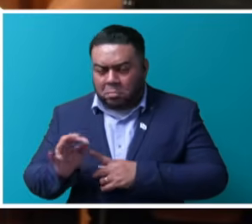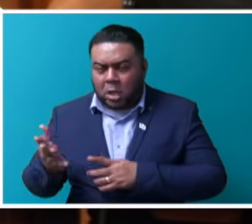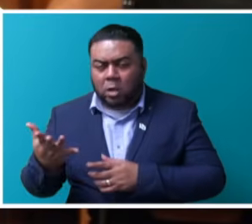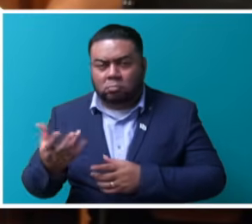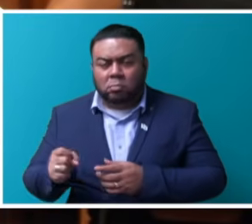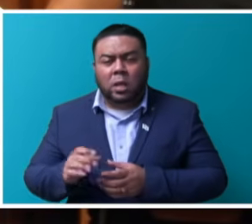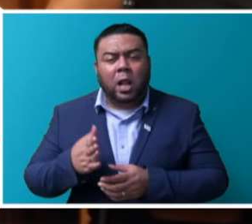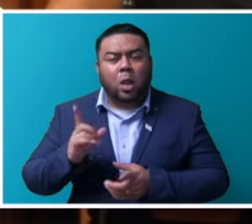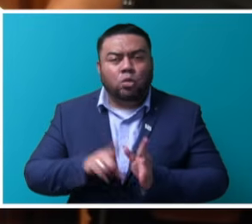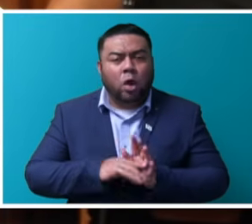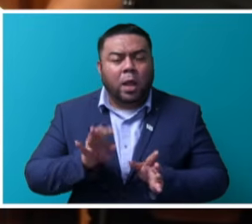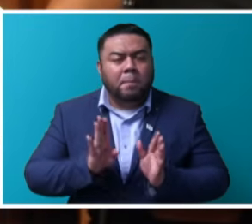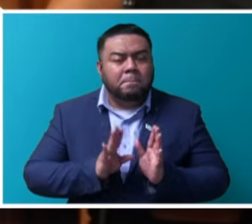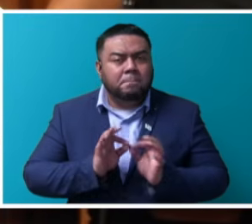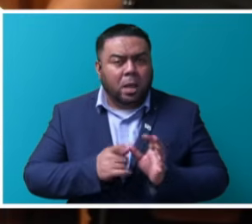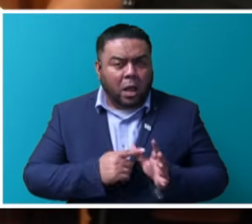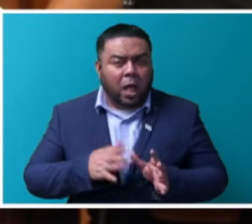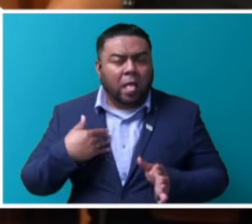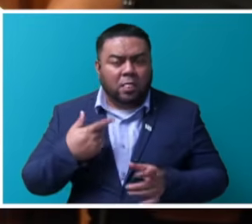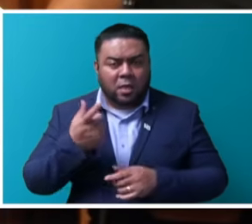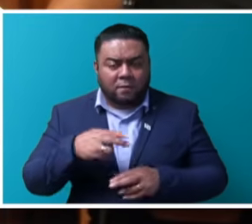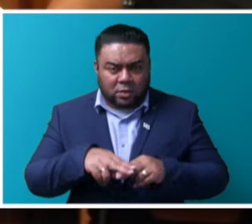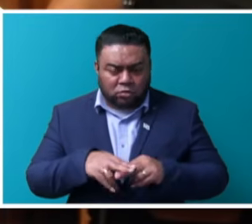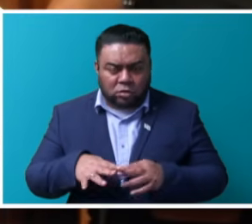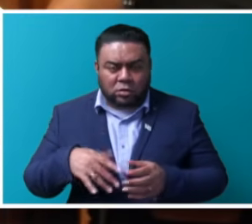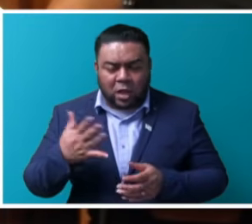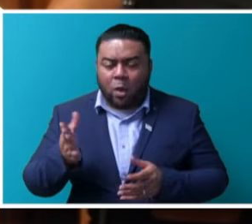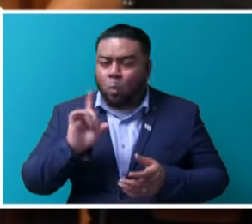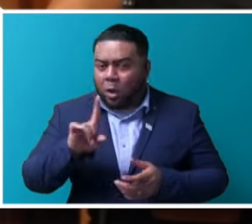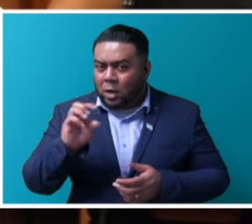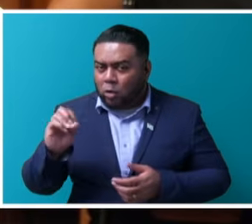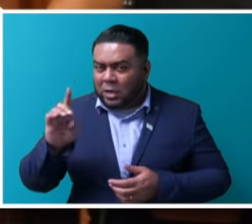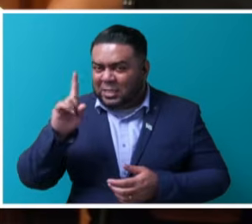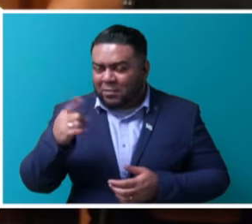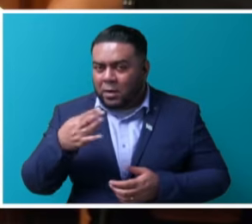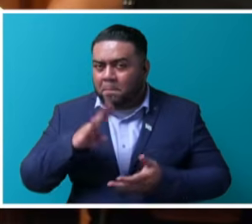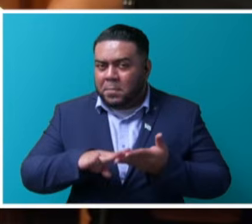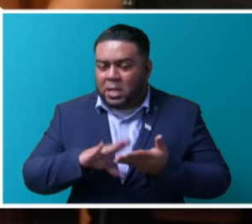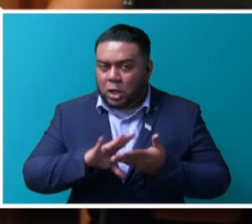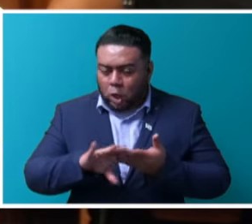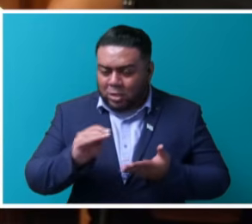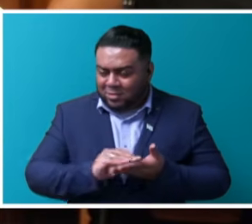by Healthcare Fiji. In this budget, we have allocated $117 million for the ongoing operations and maintenance of